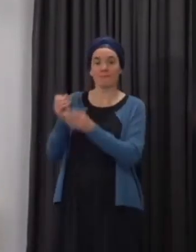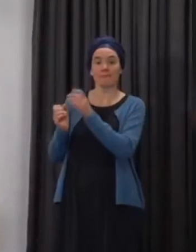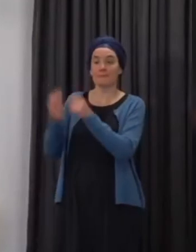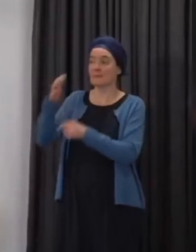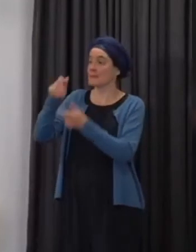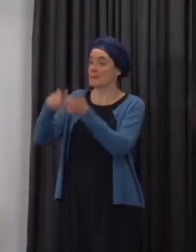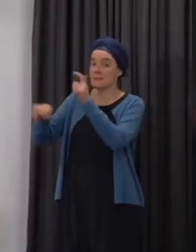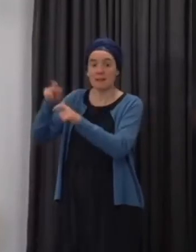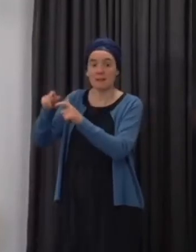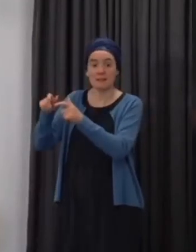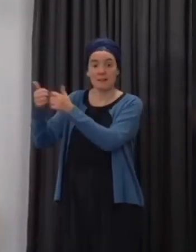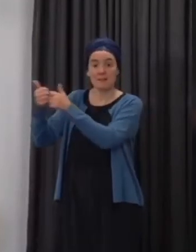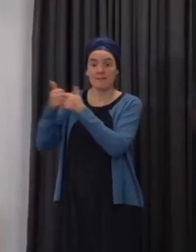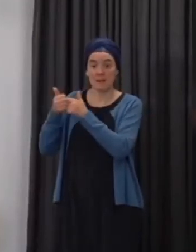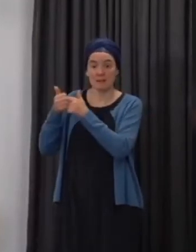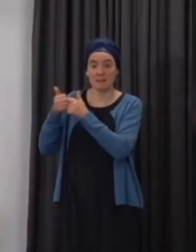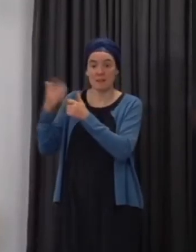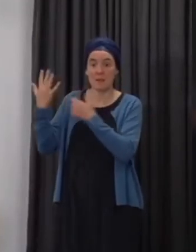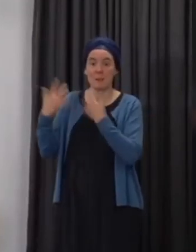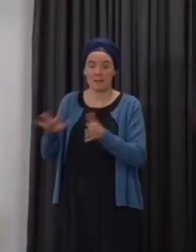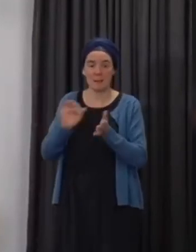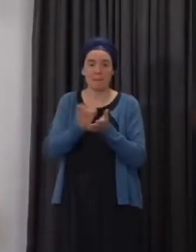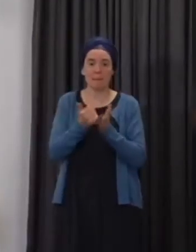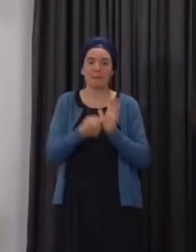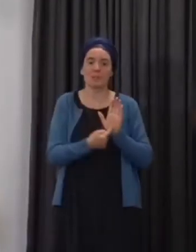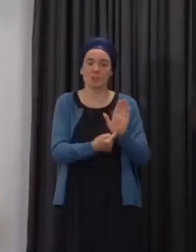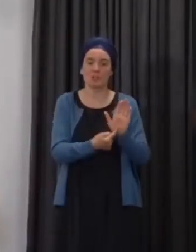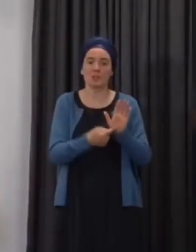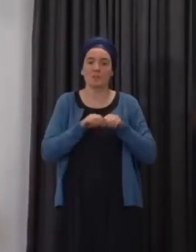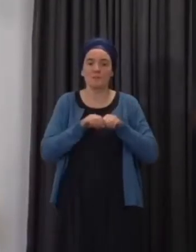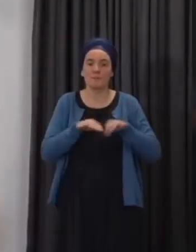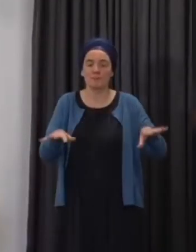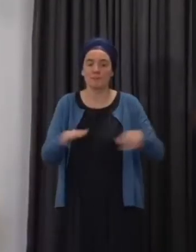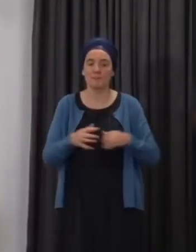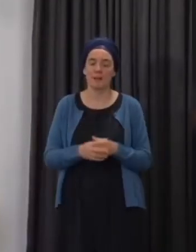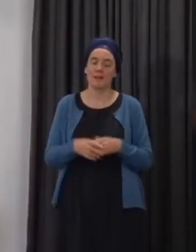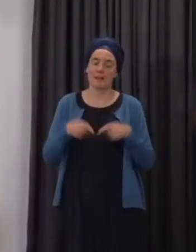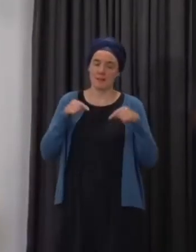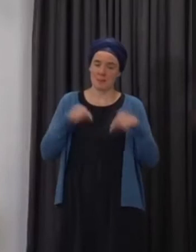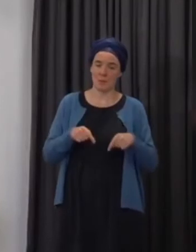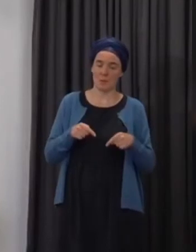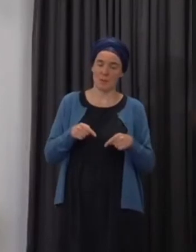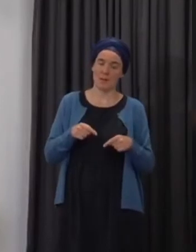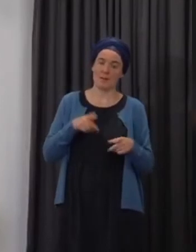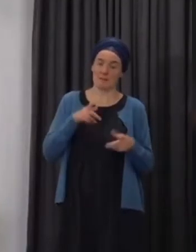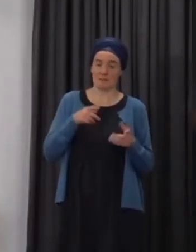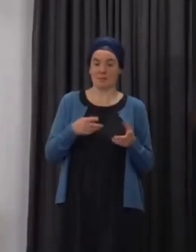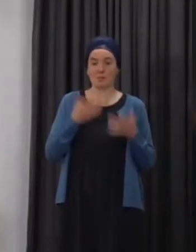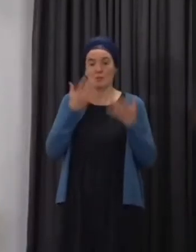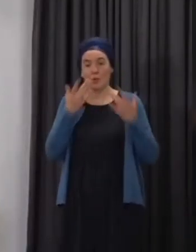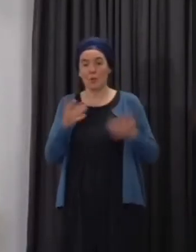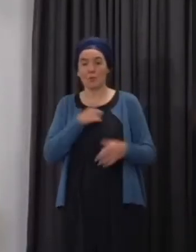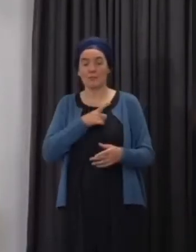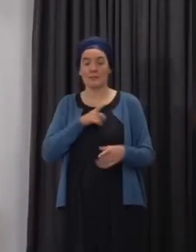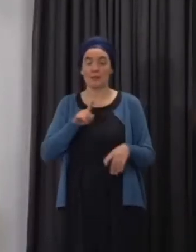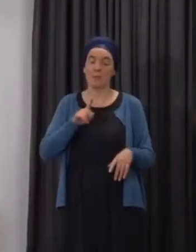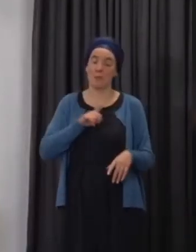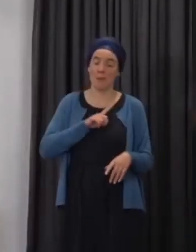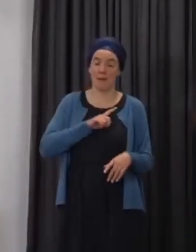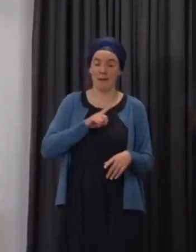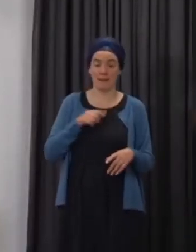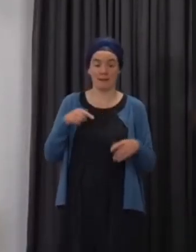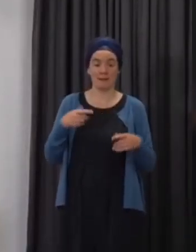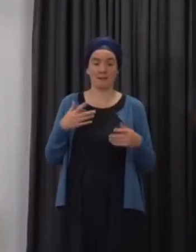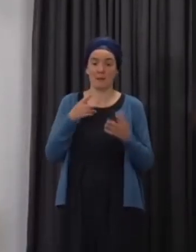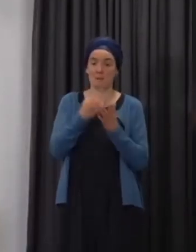Welsh ministers, which helped to inform the changes to our policy that I made on testing in care homes on this